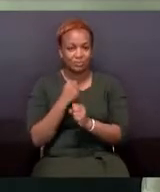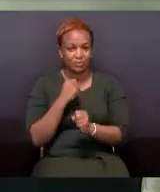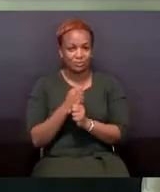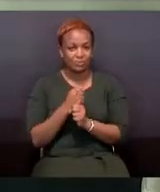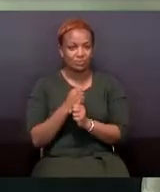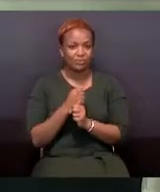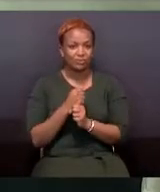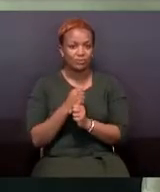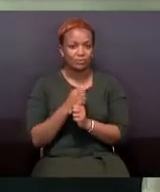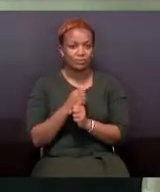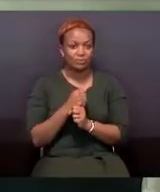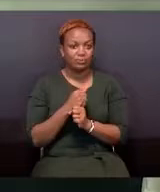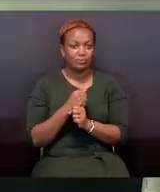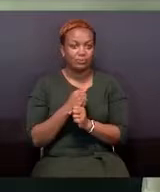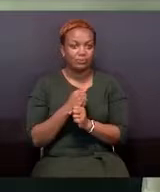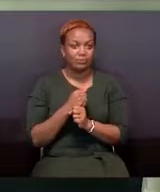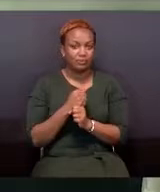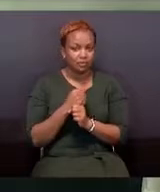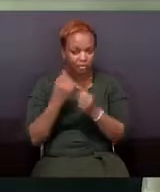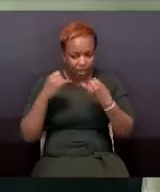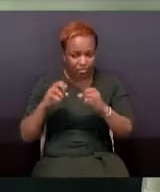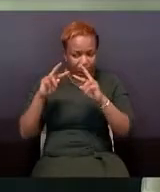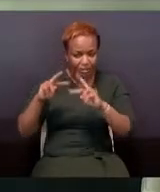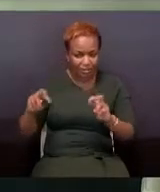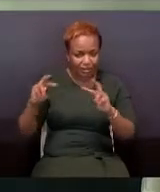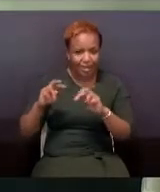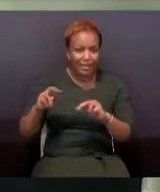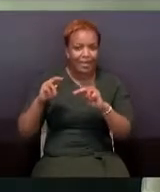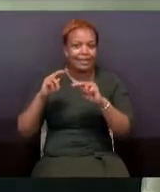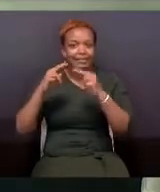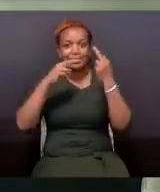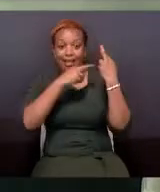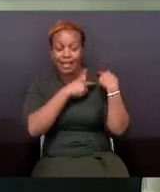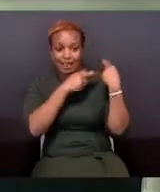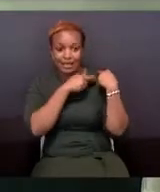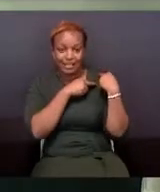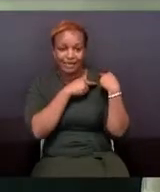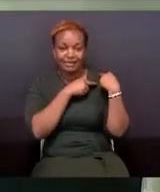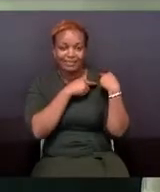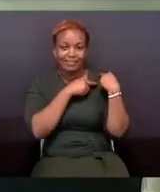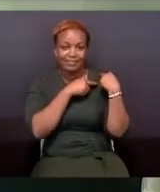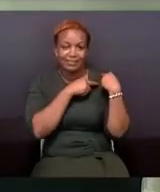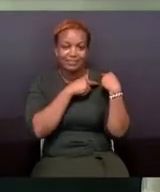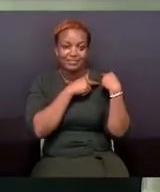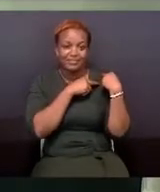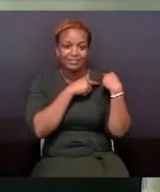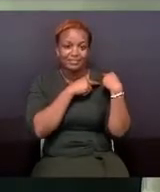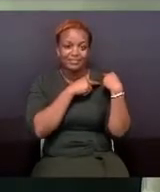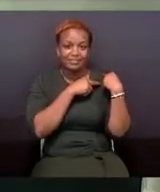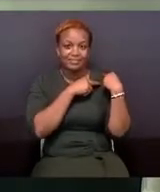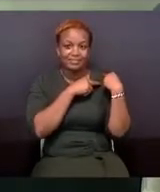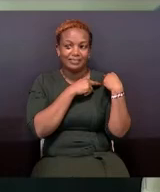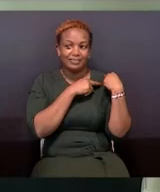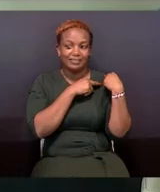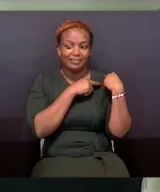searching and look at each other in the eye and say, there is a lot